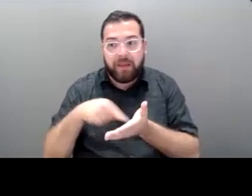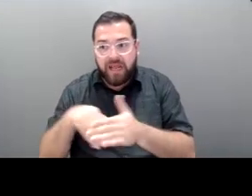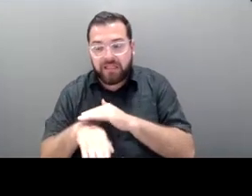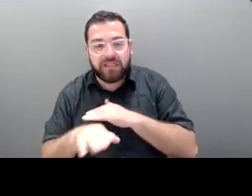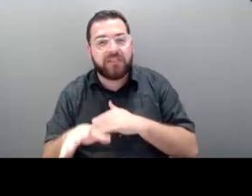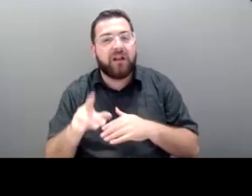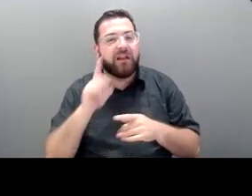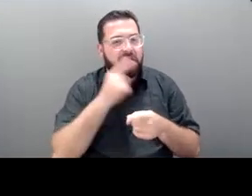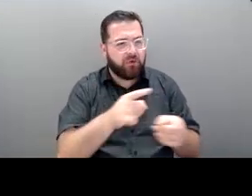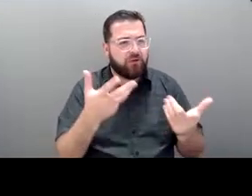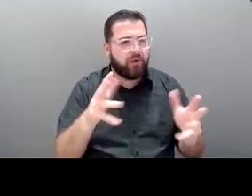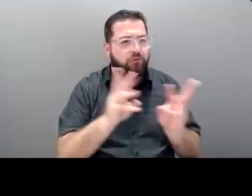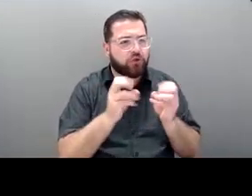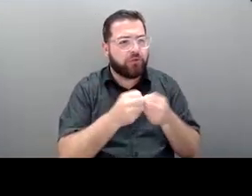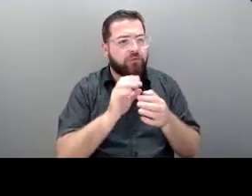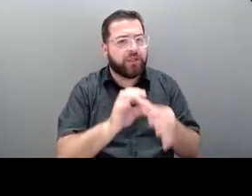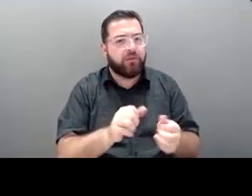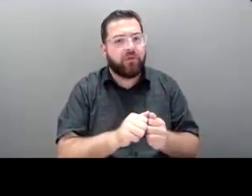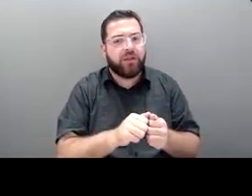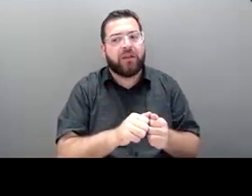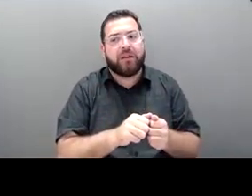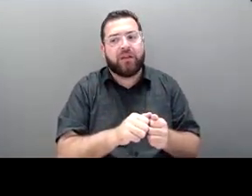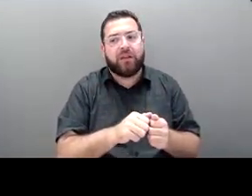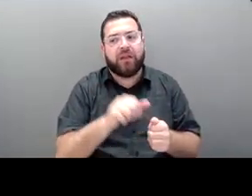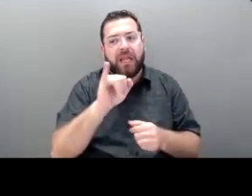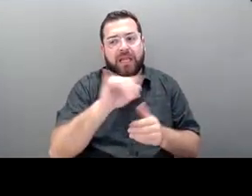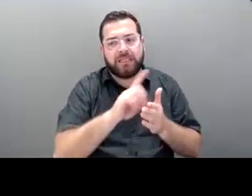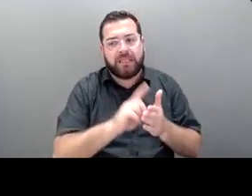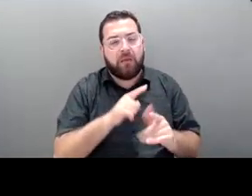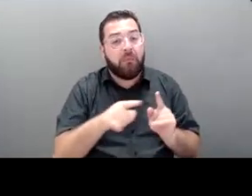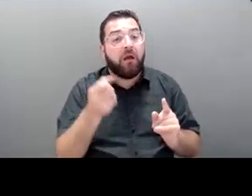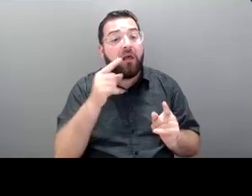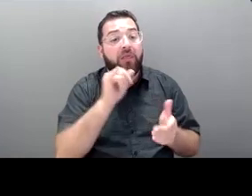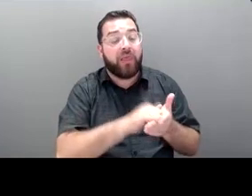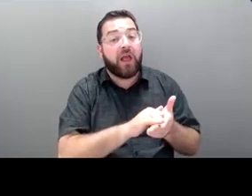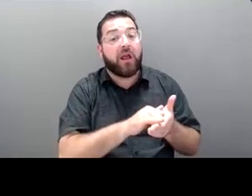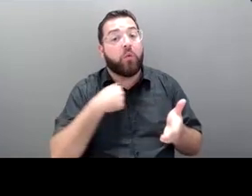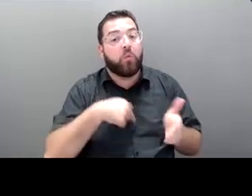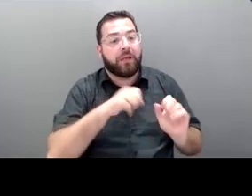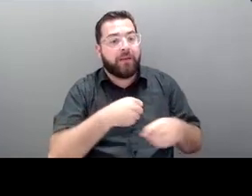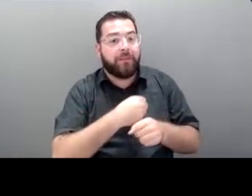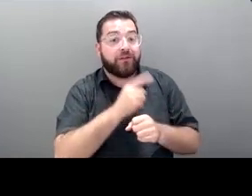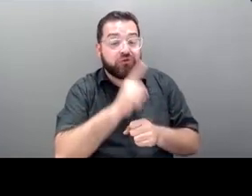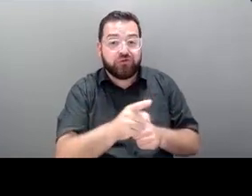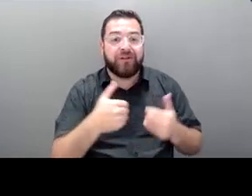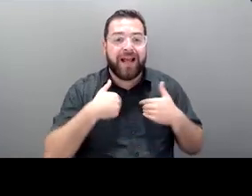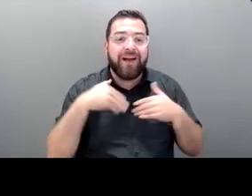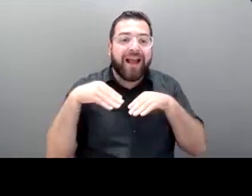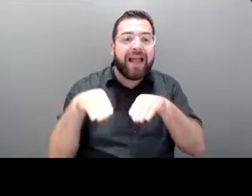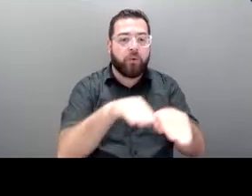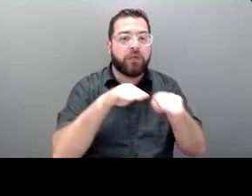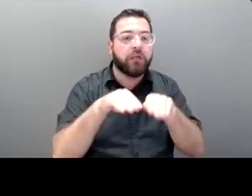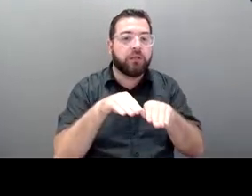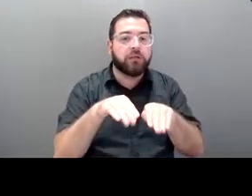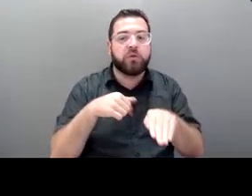wanted to just say that that's a place where we actually can help ensure equity. So I think I'm going